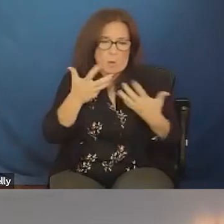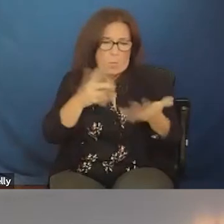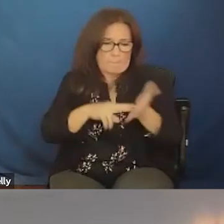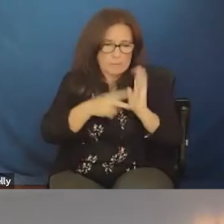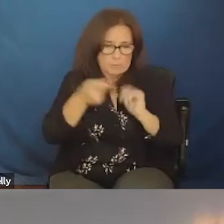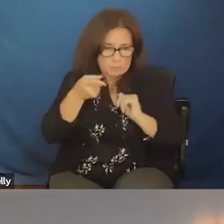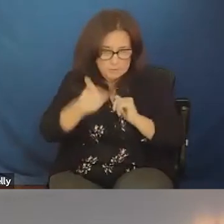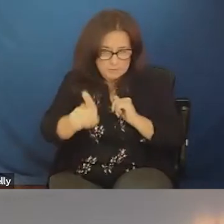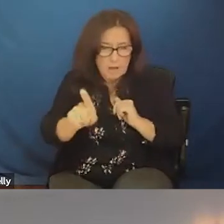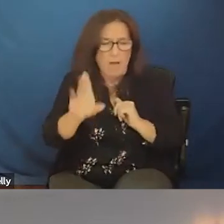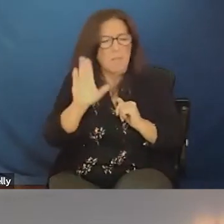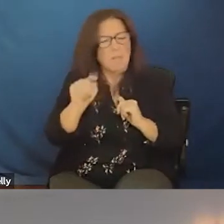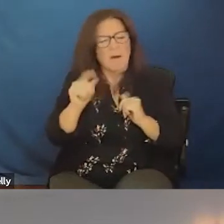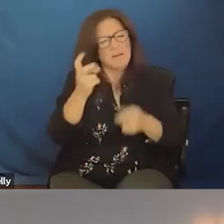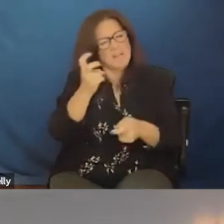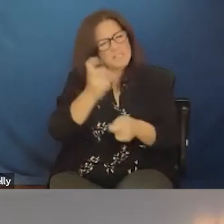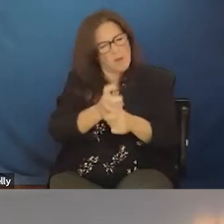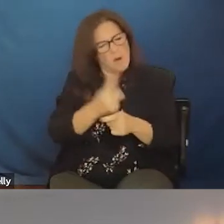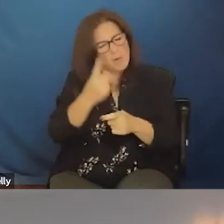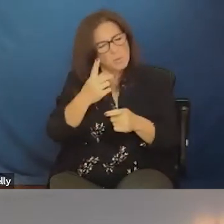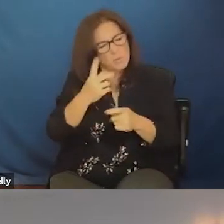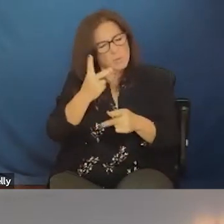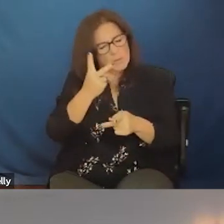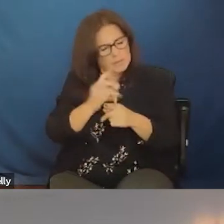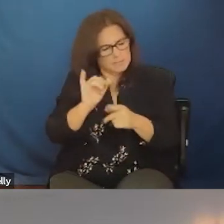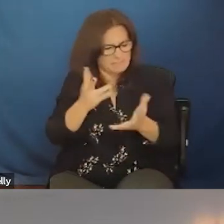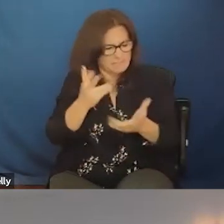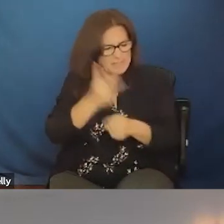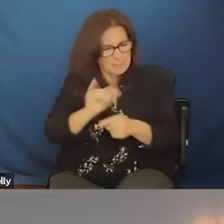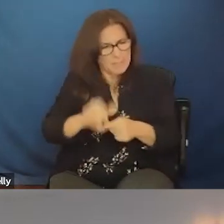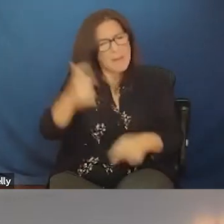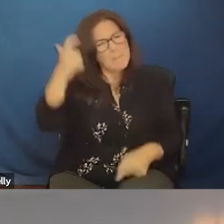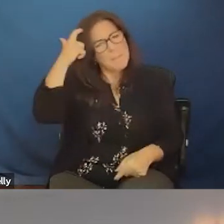wrap around just the cost. Thank you.